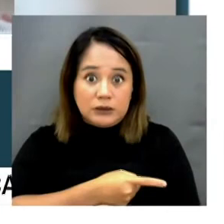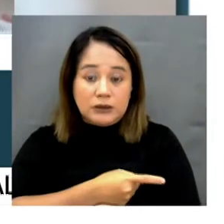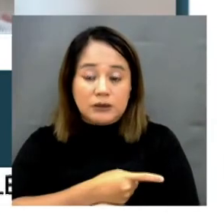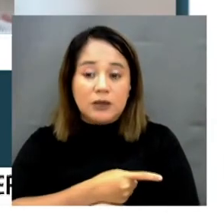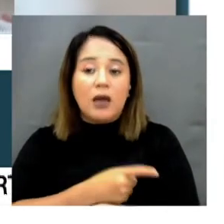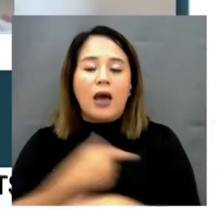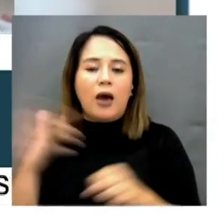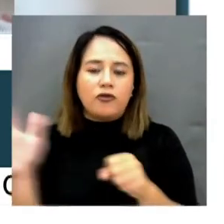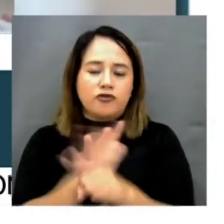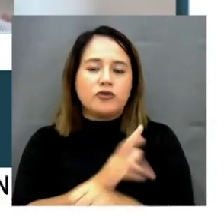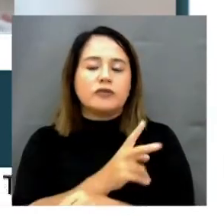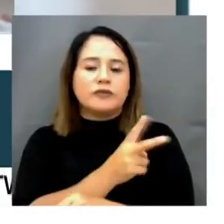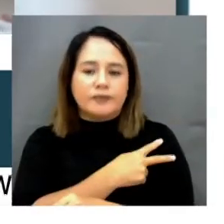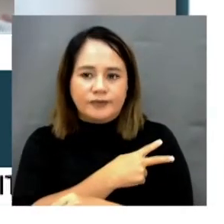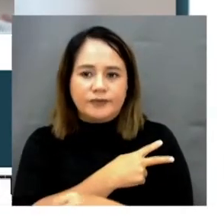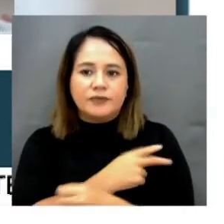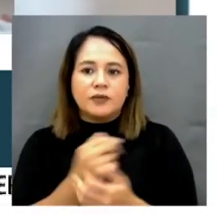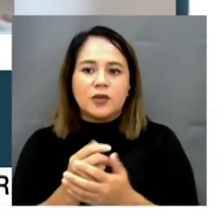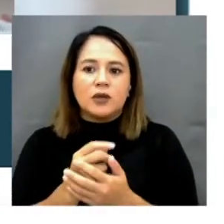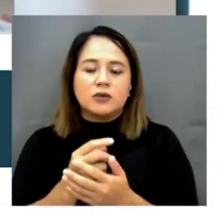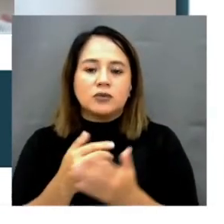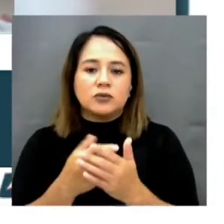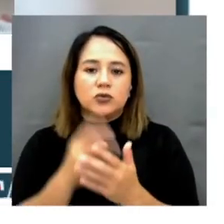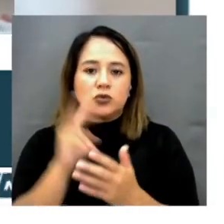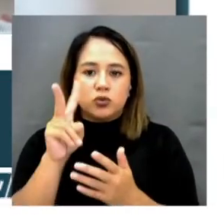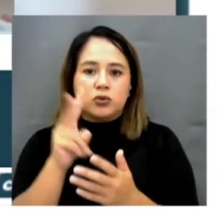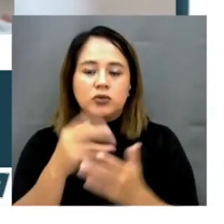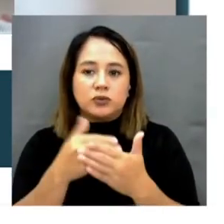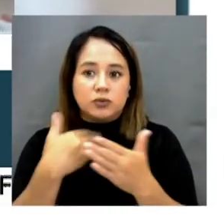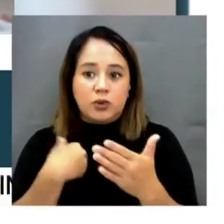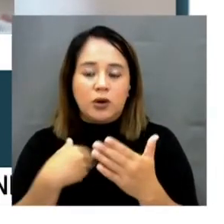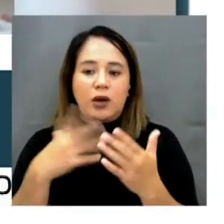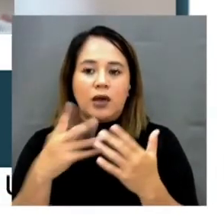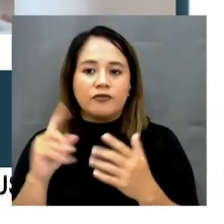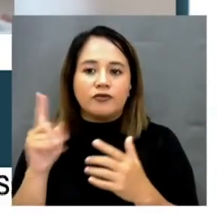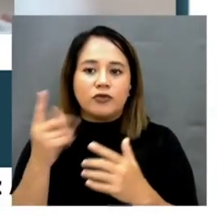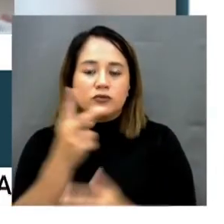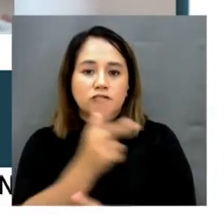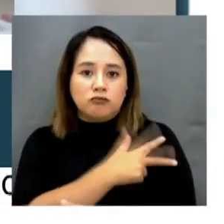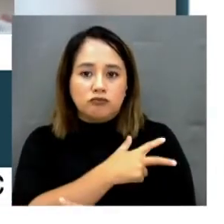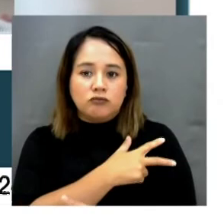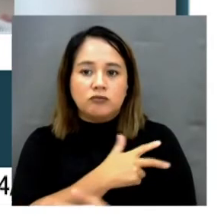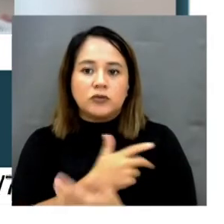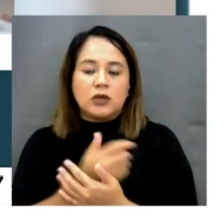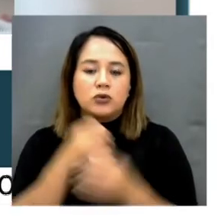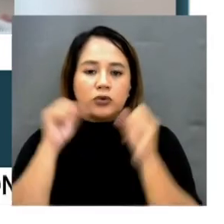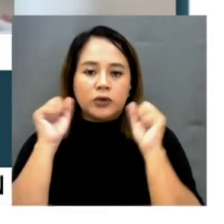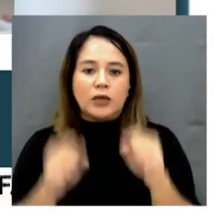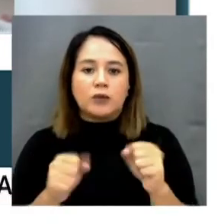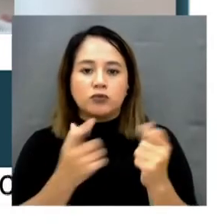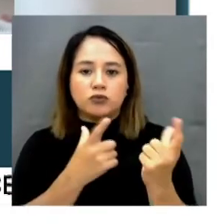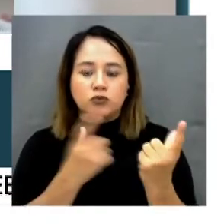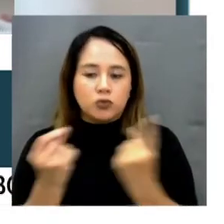full vaccination, 2 primary and then a first booster, so that you can actually